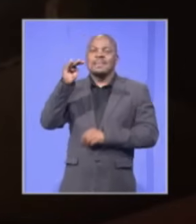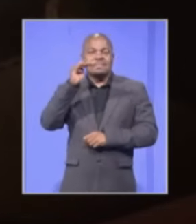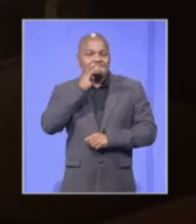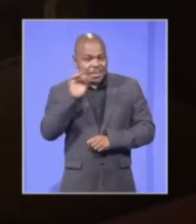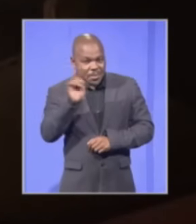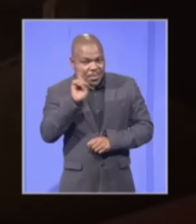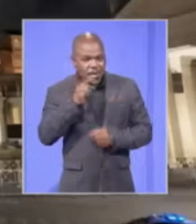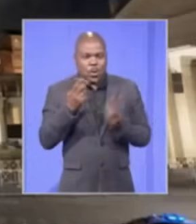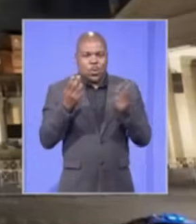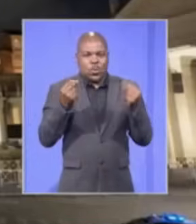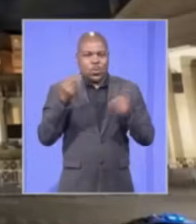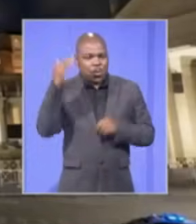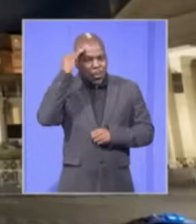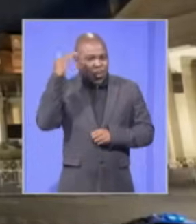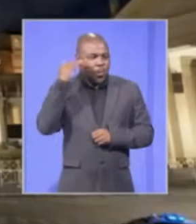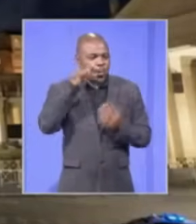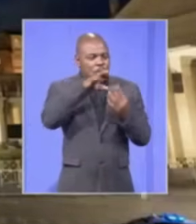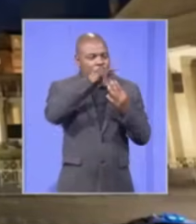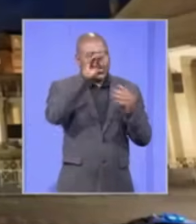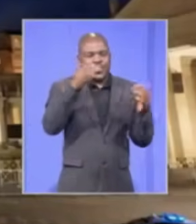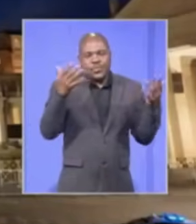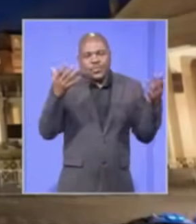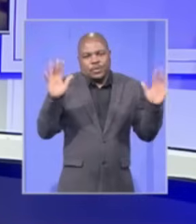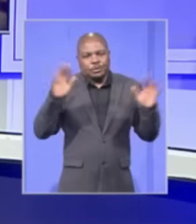mopapa yo montšhwa o tlhophilwe.